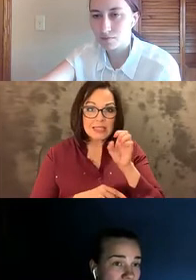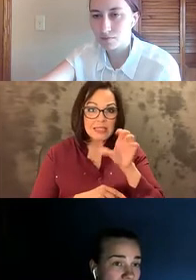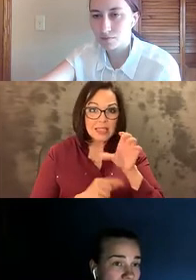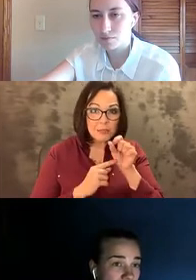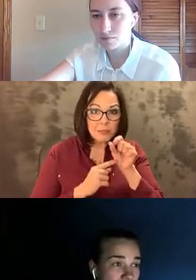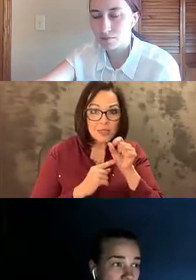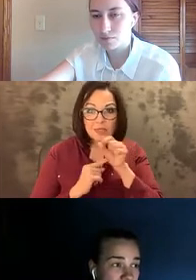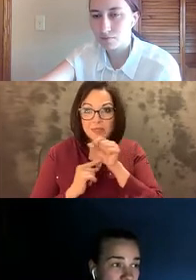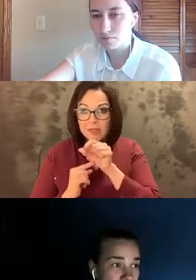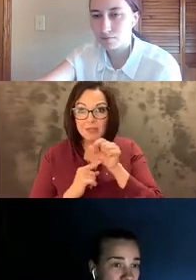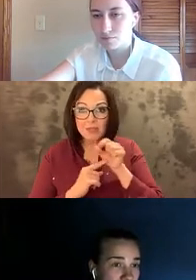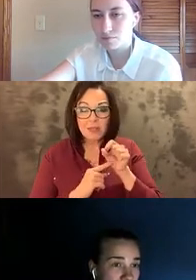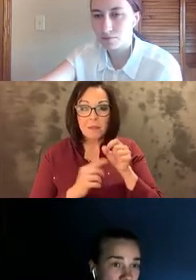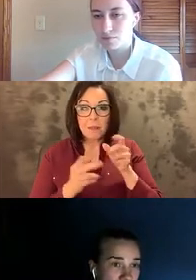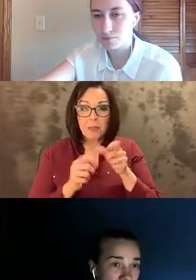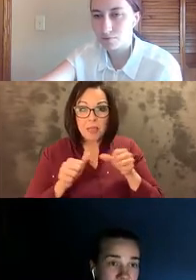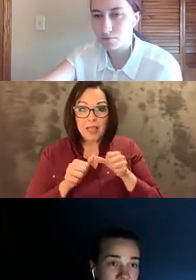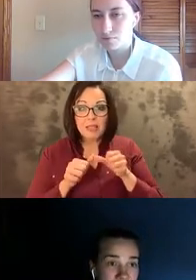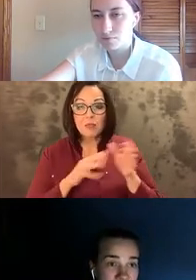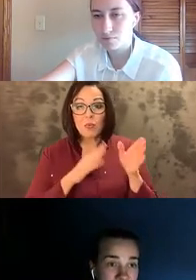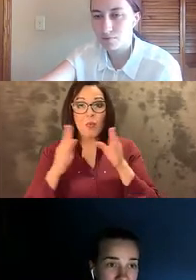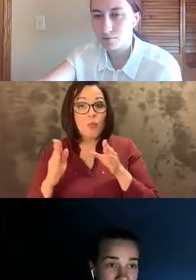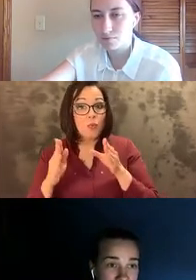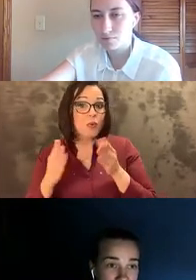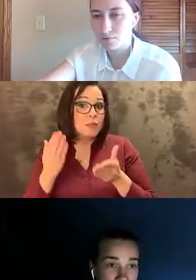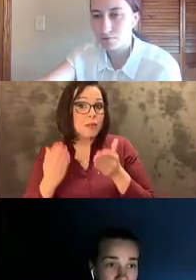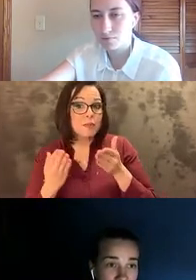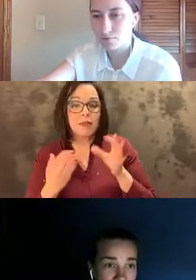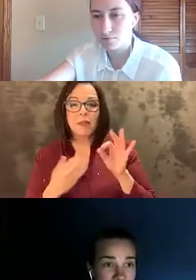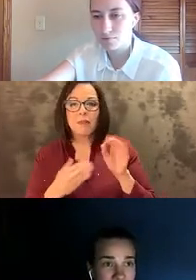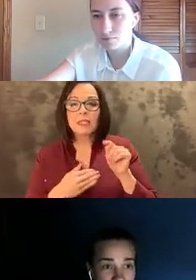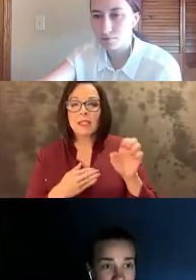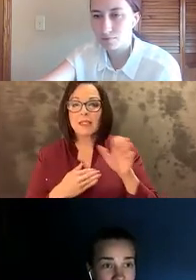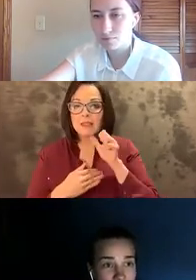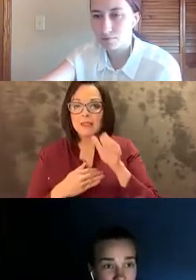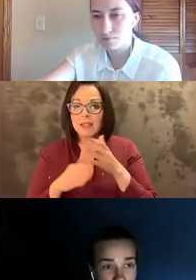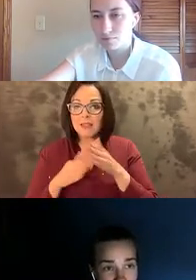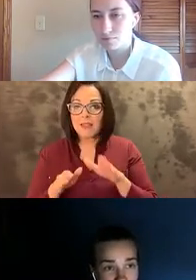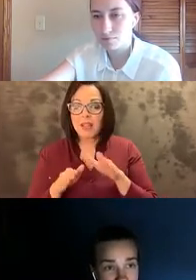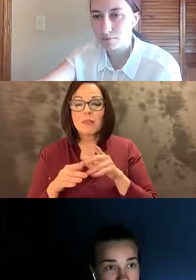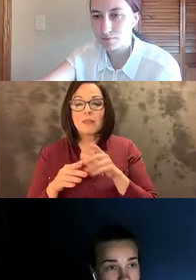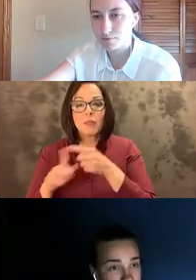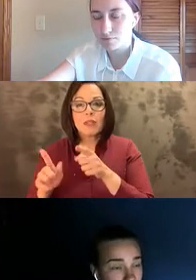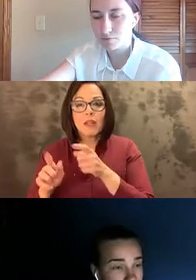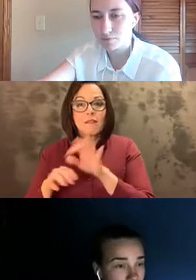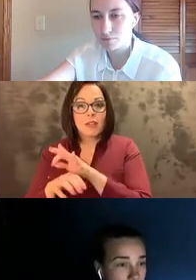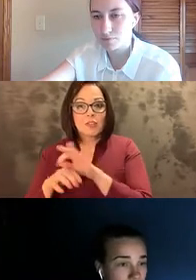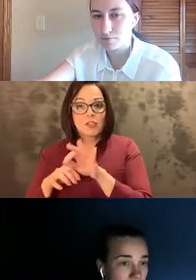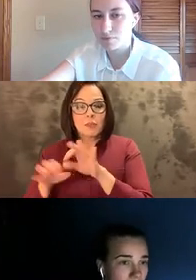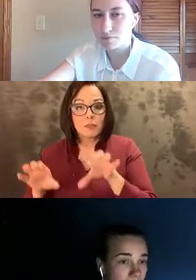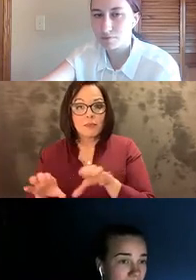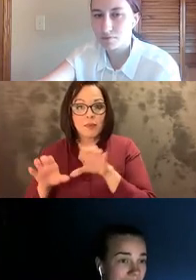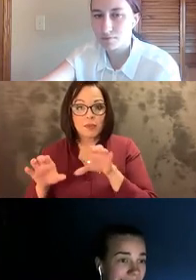or that the FTEs are not being divided up by function performed,